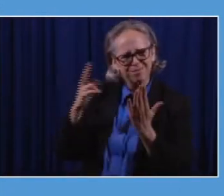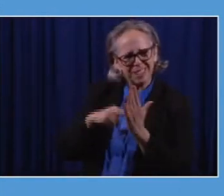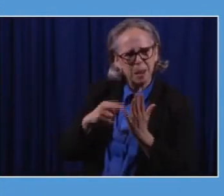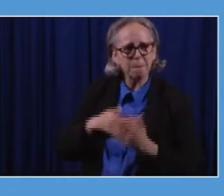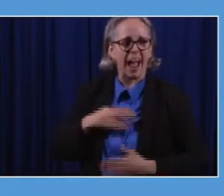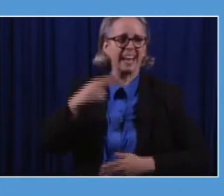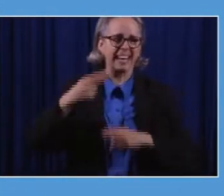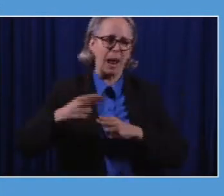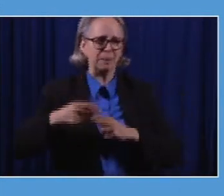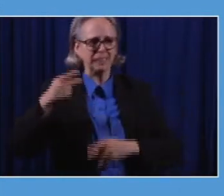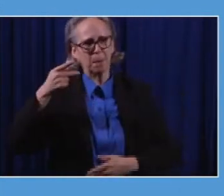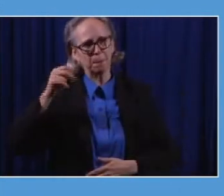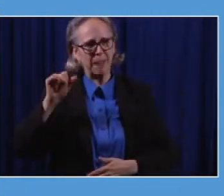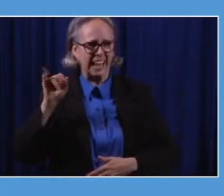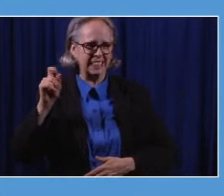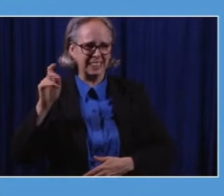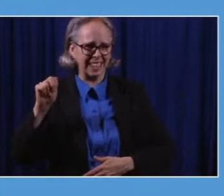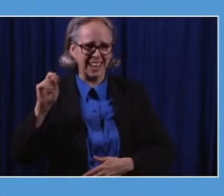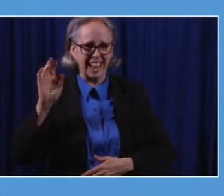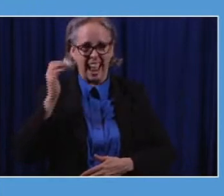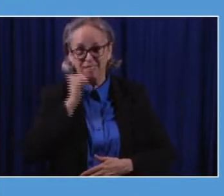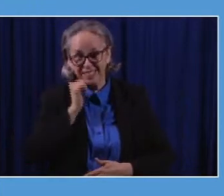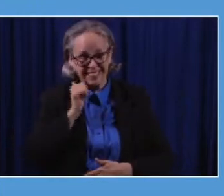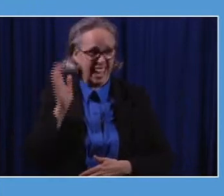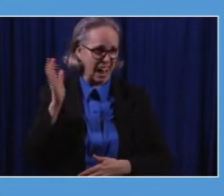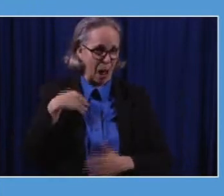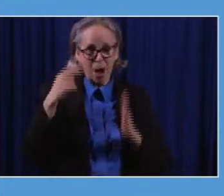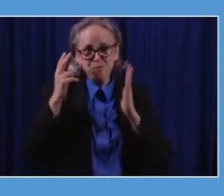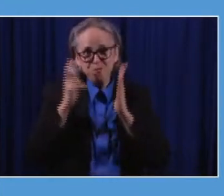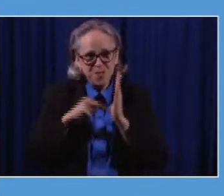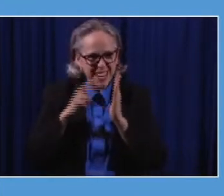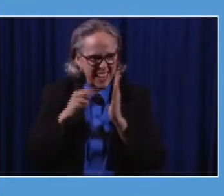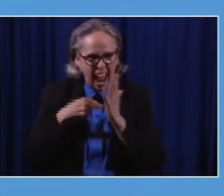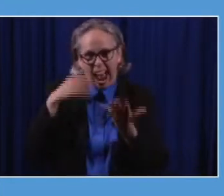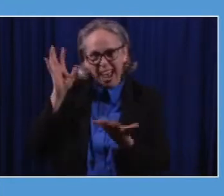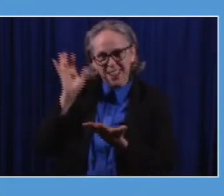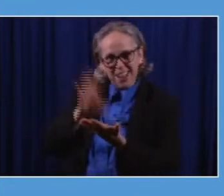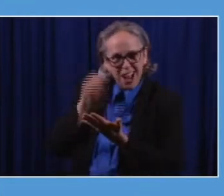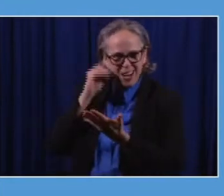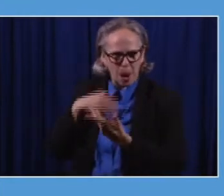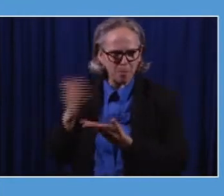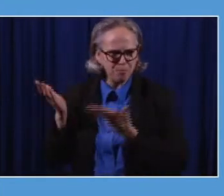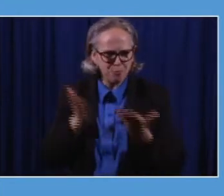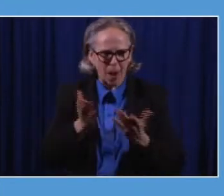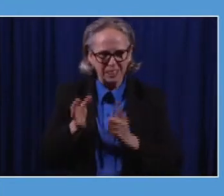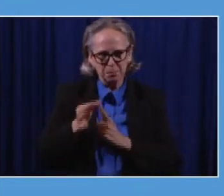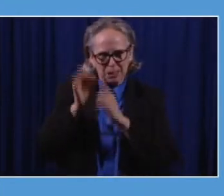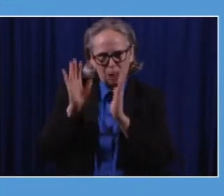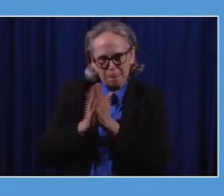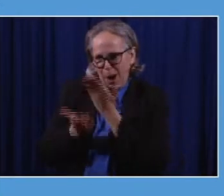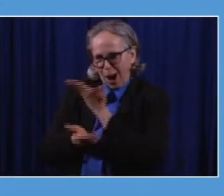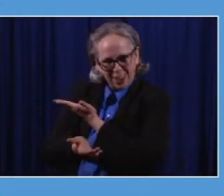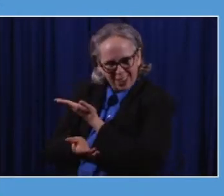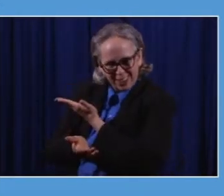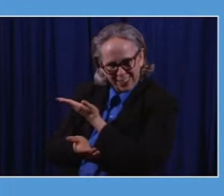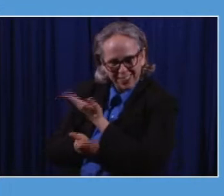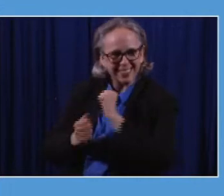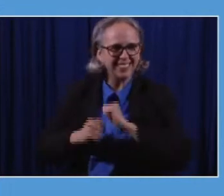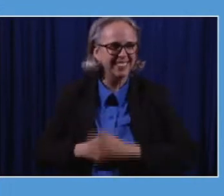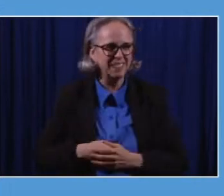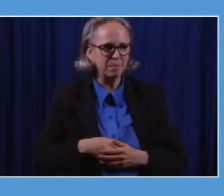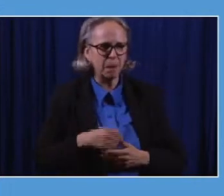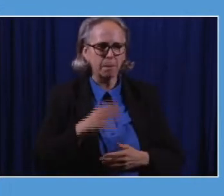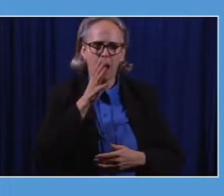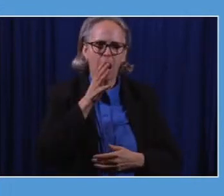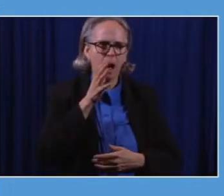every day we read at morning and at night, so we brought a special book, The Ring Bearer. She loved getting things